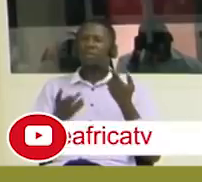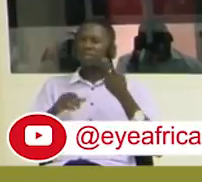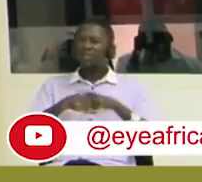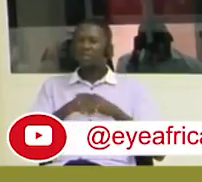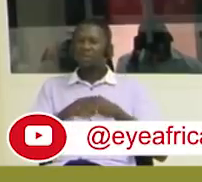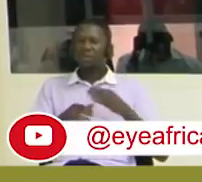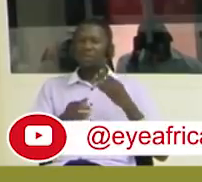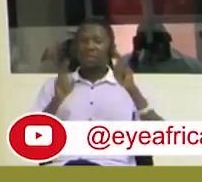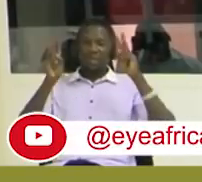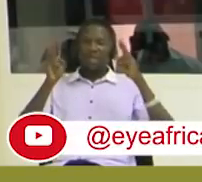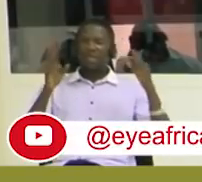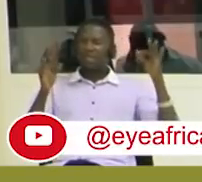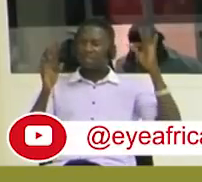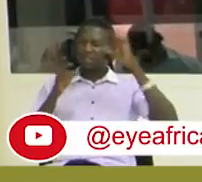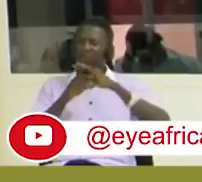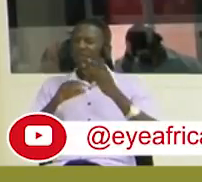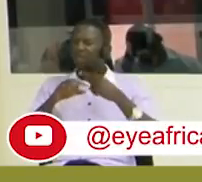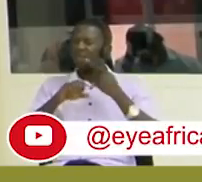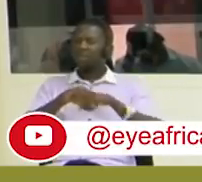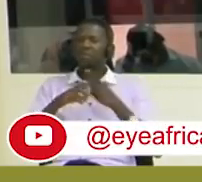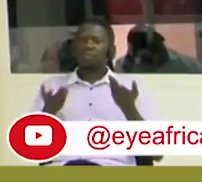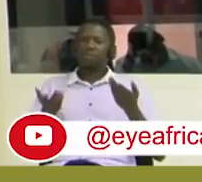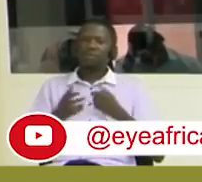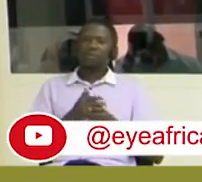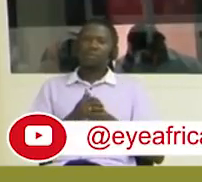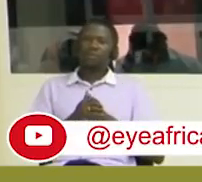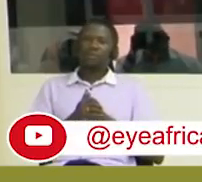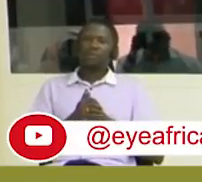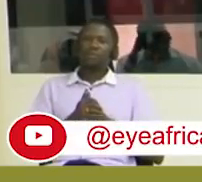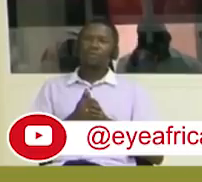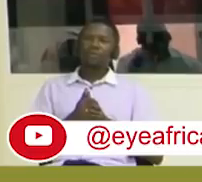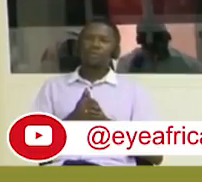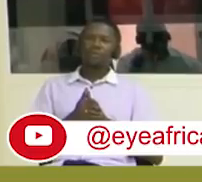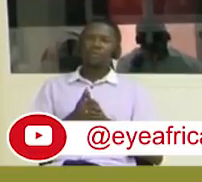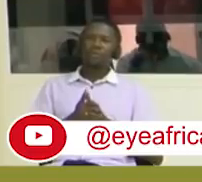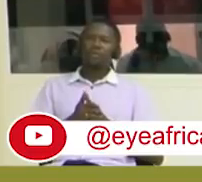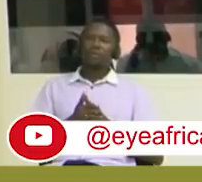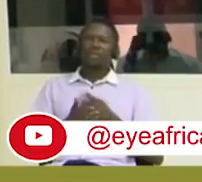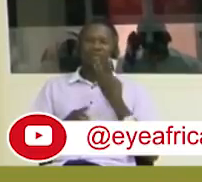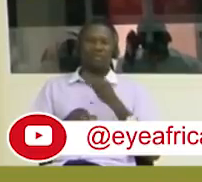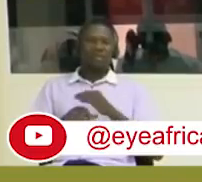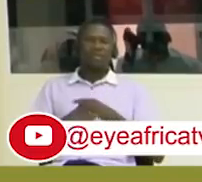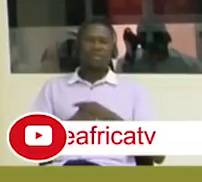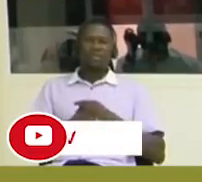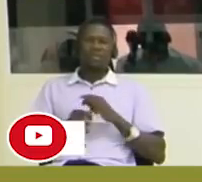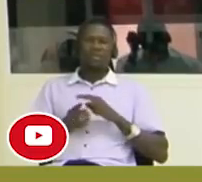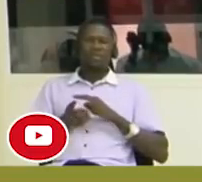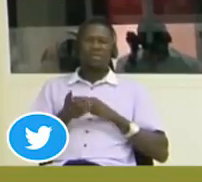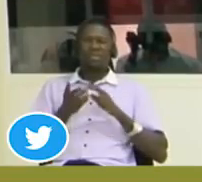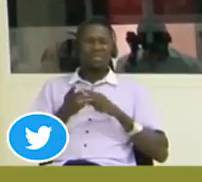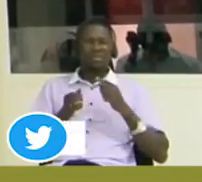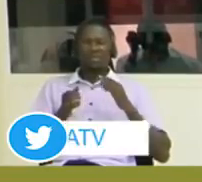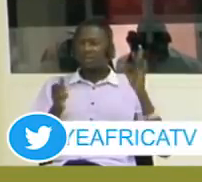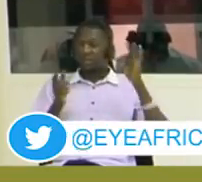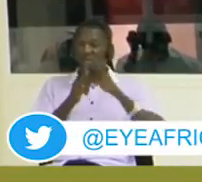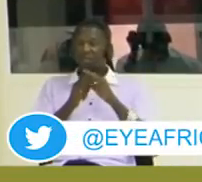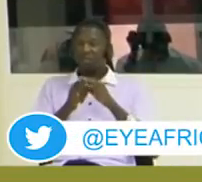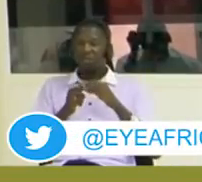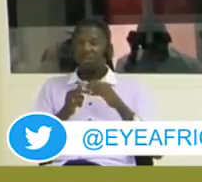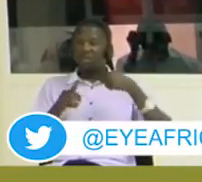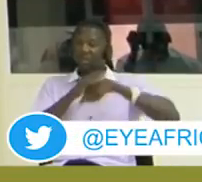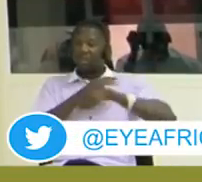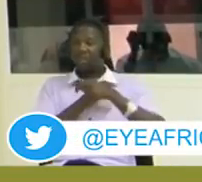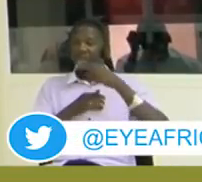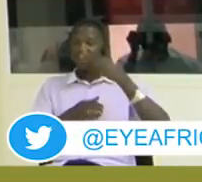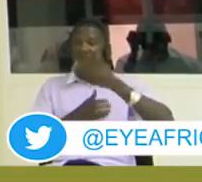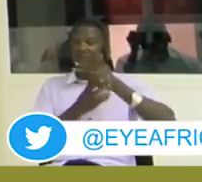time? I cannot recall. In fact, he rarely traveled at the time, 1995. Yaya